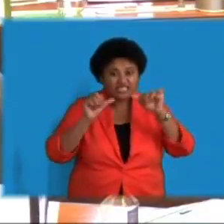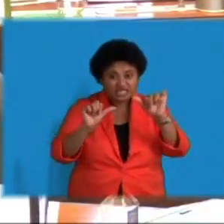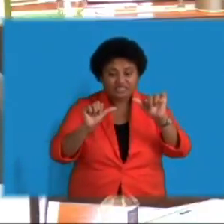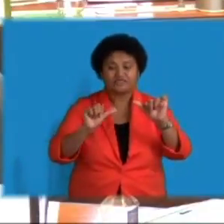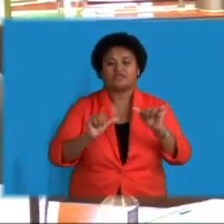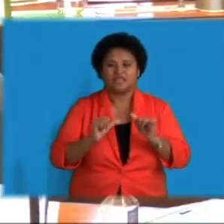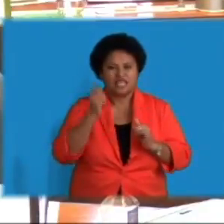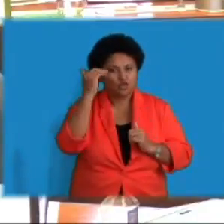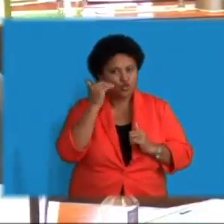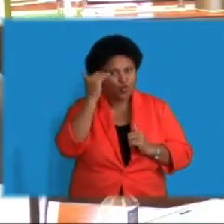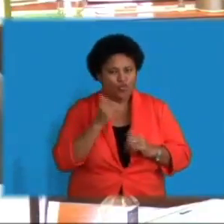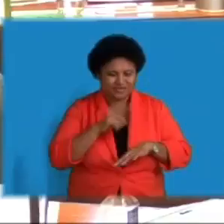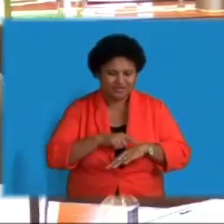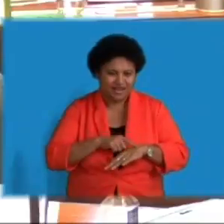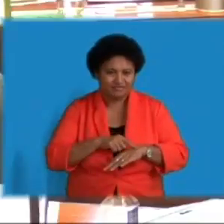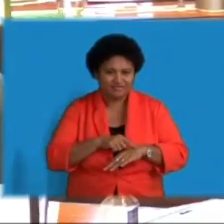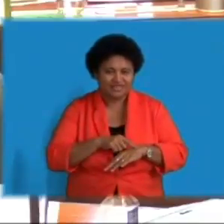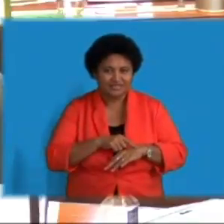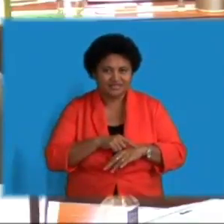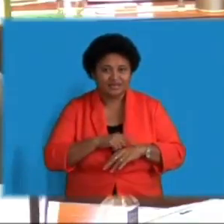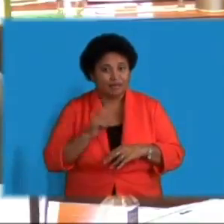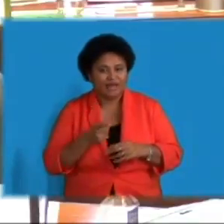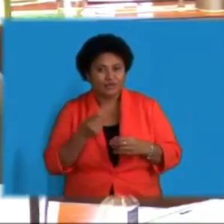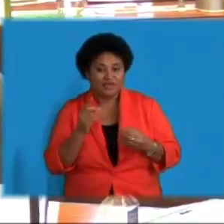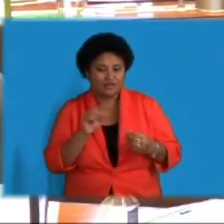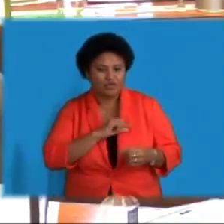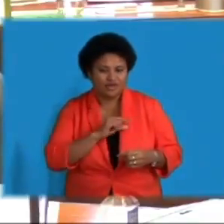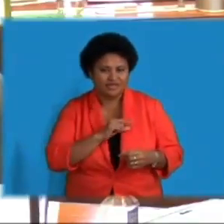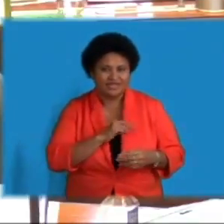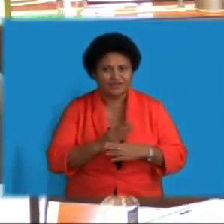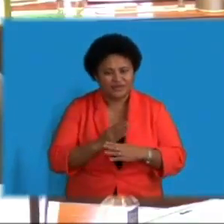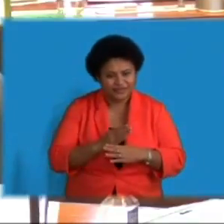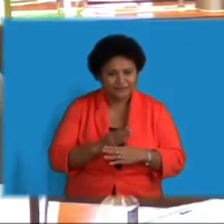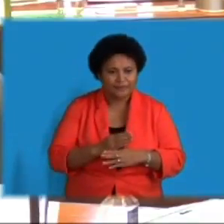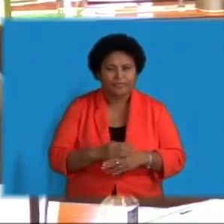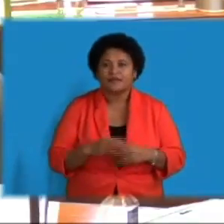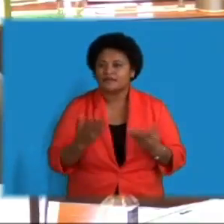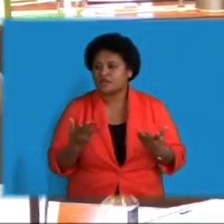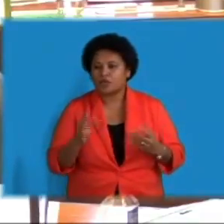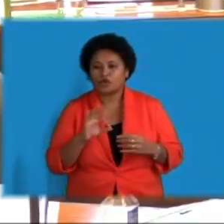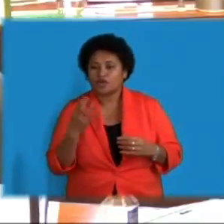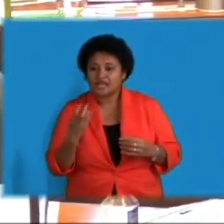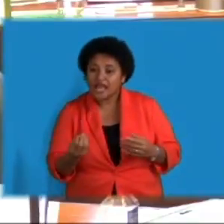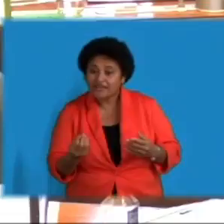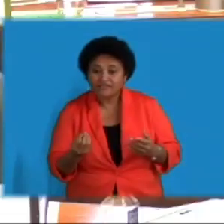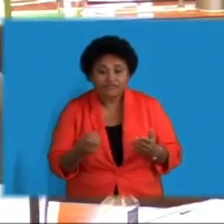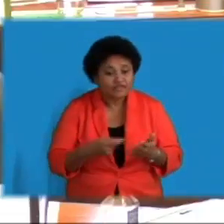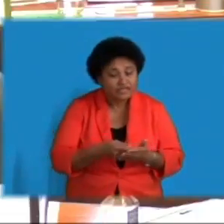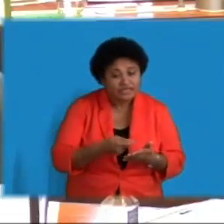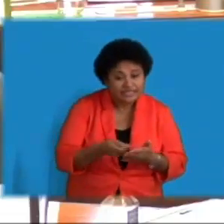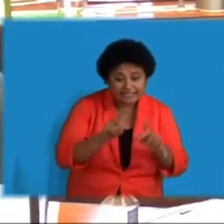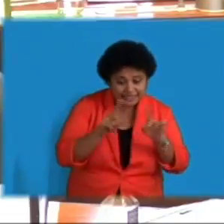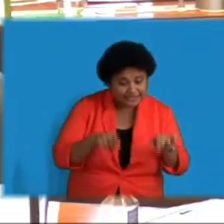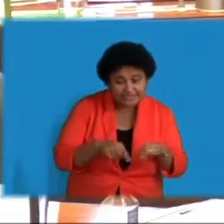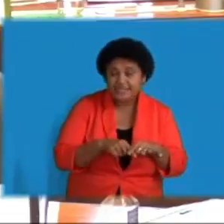time. Madam Speaker, the Minister has not provided statistics on how many leases on state land are new leases,